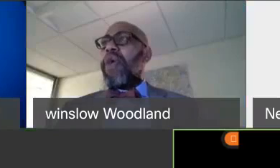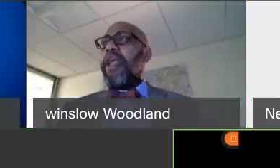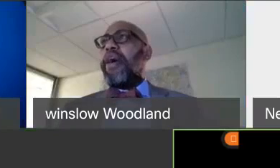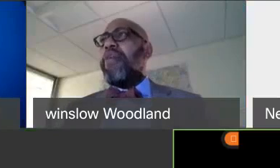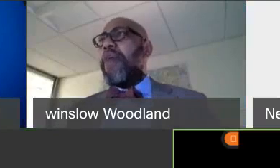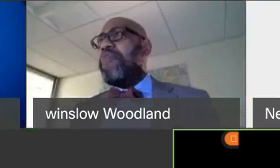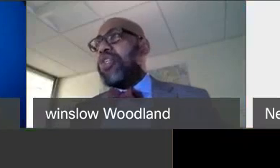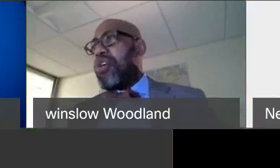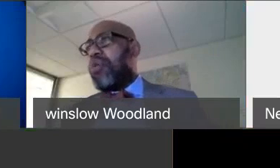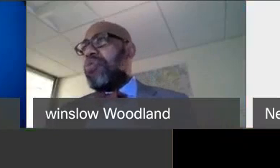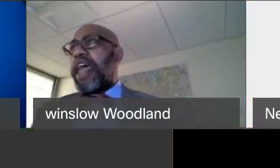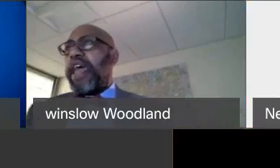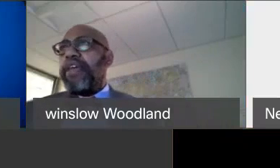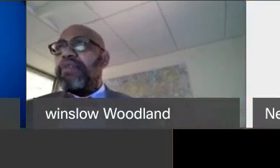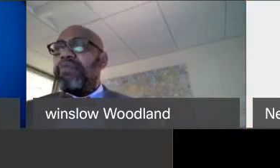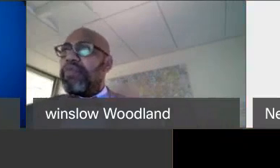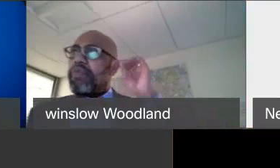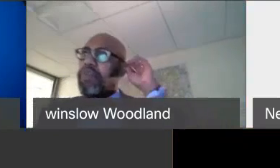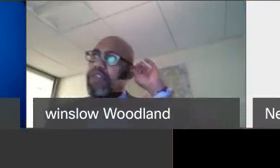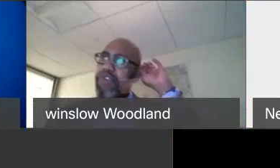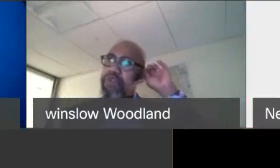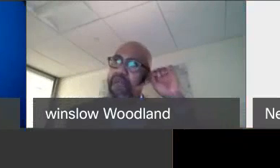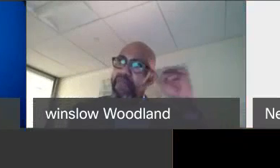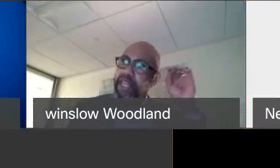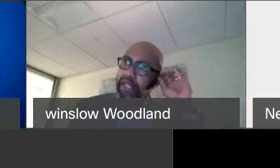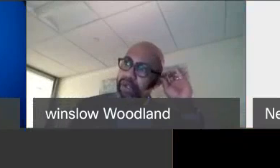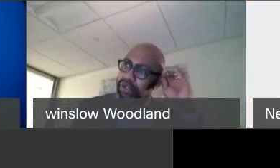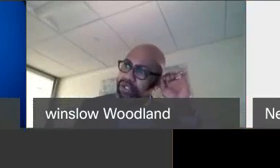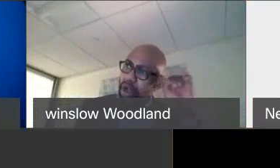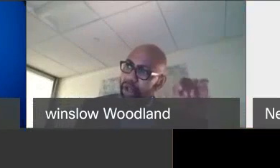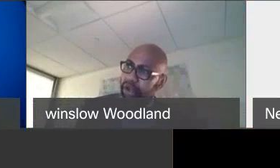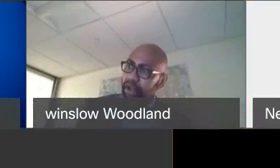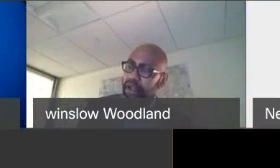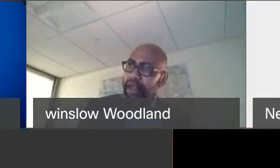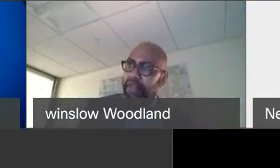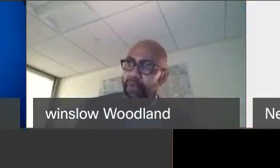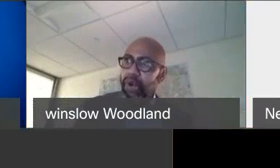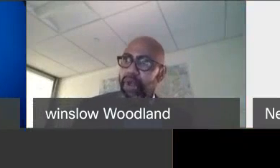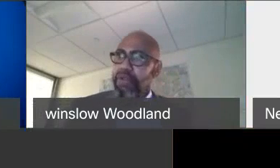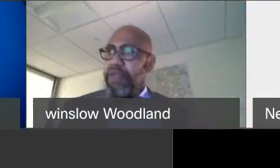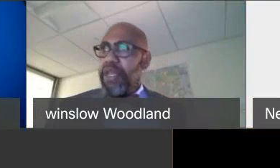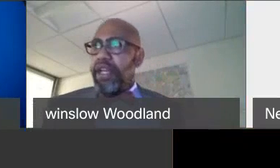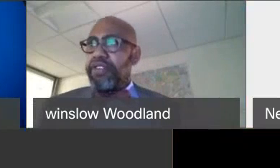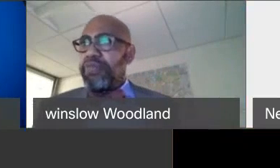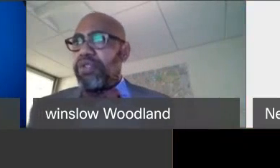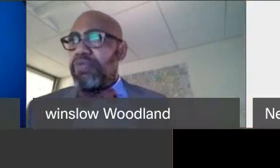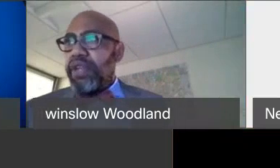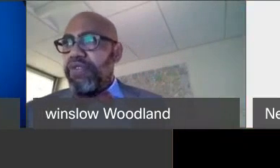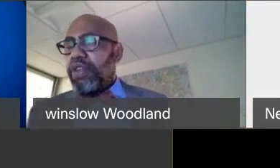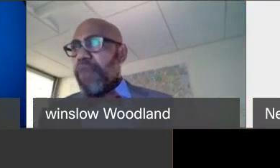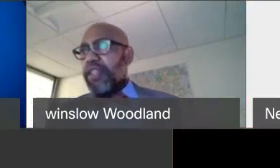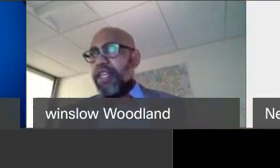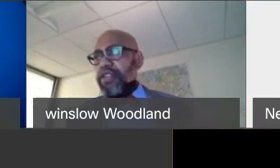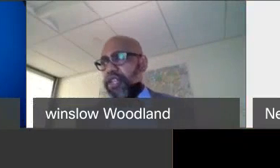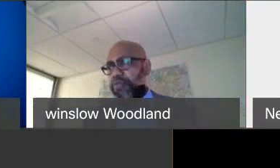All right. I've been told that this view may be a little smaller than what you may be accustomed to, but if you